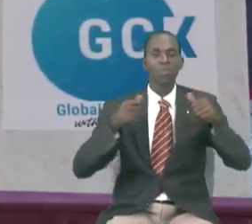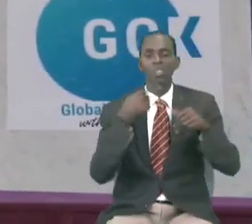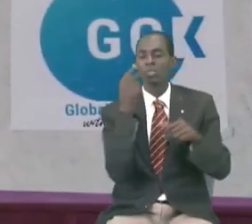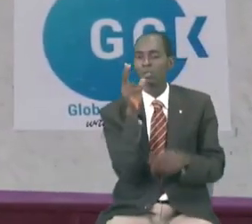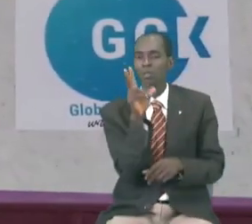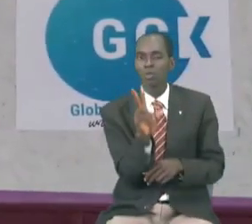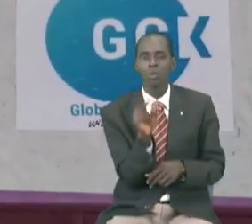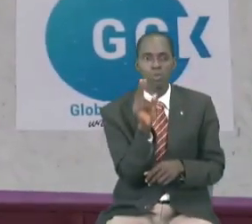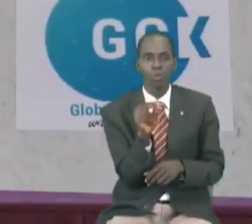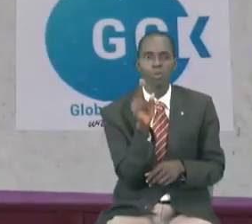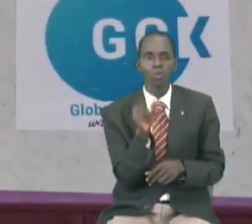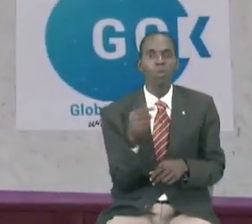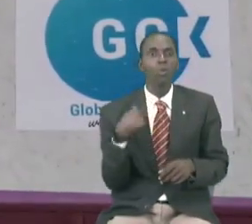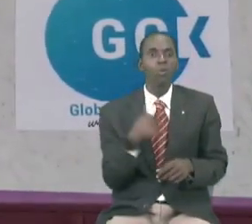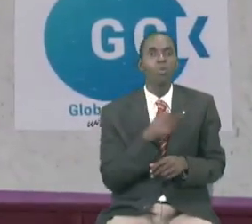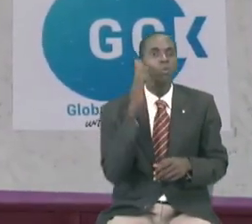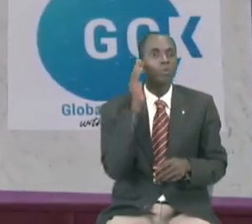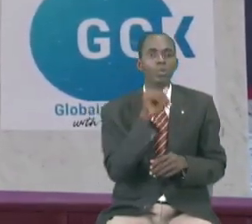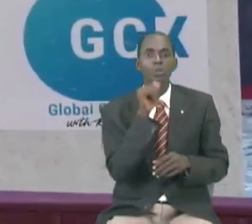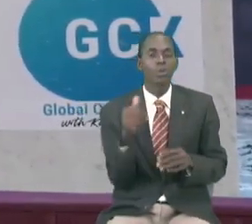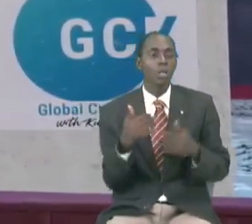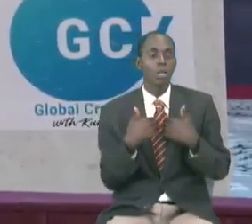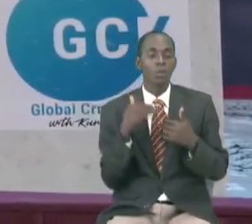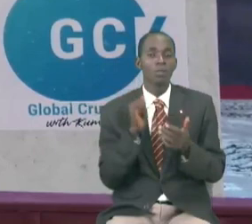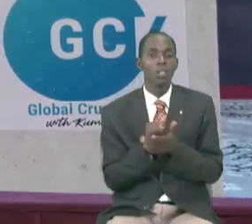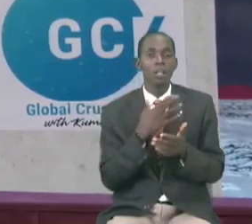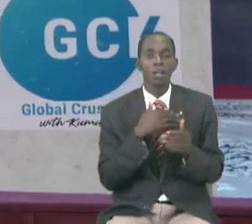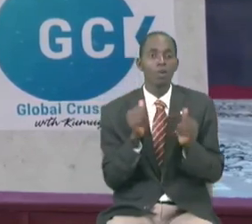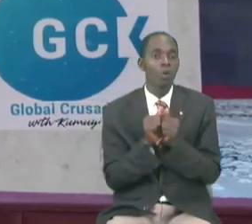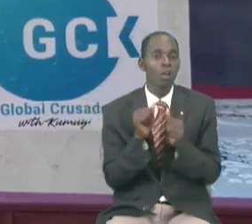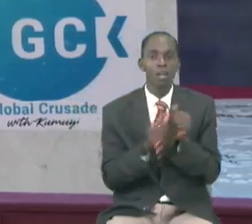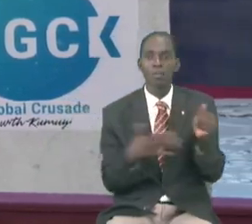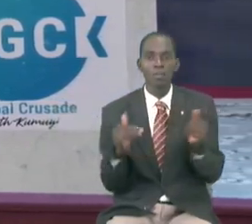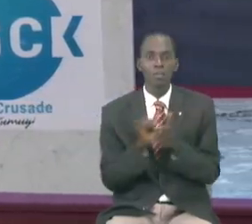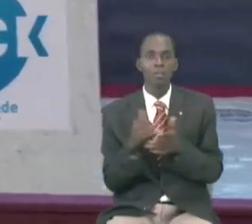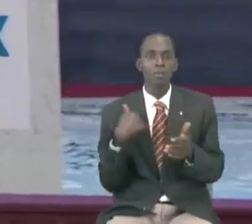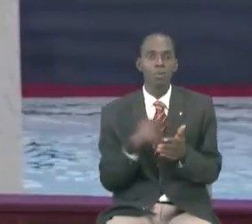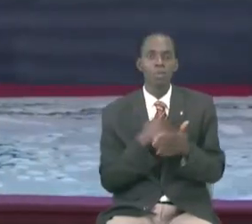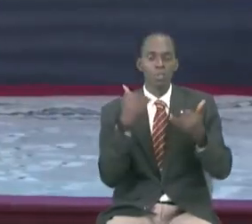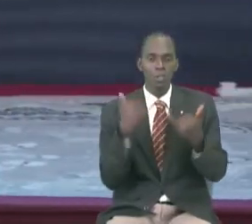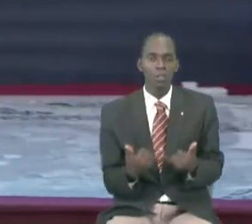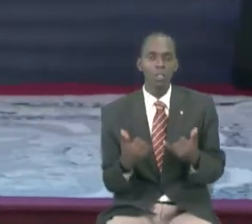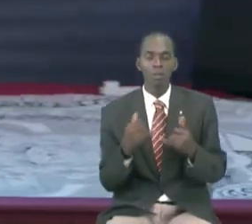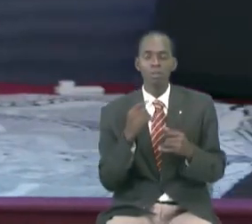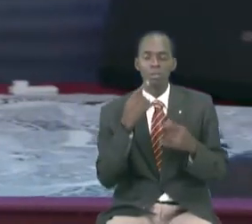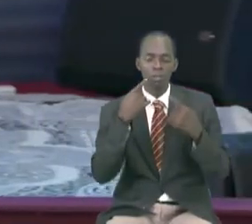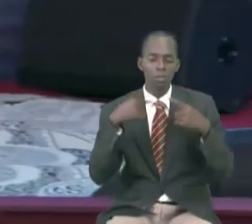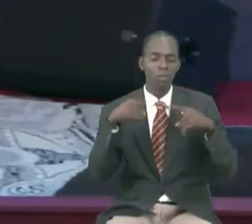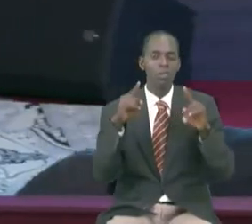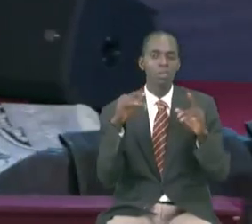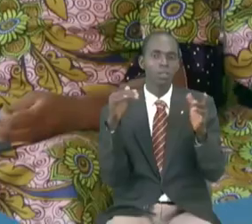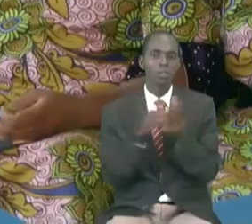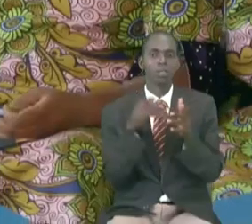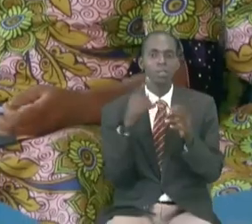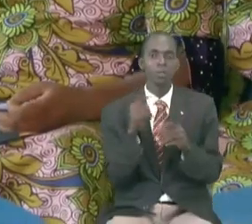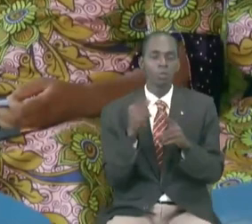against the word and the revelation of the Lord. It was never so. The Pharisees and the Sadducees